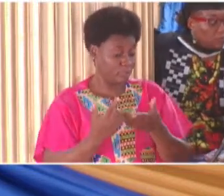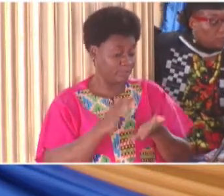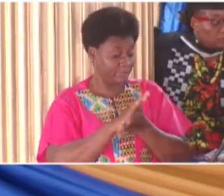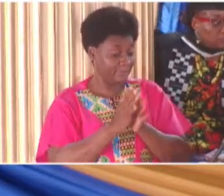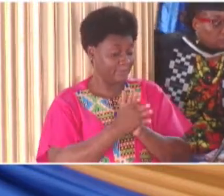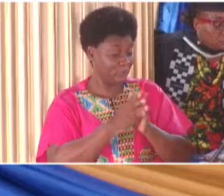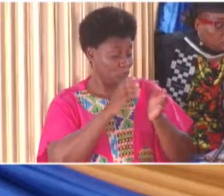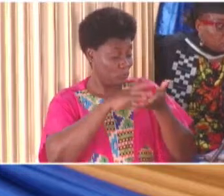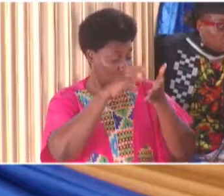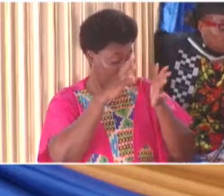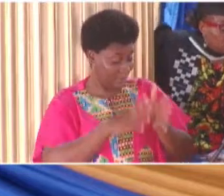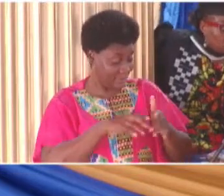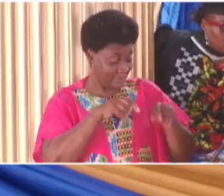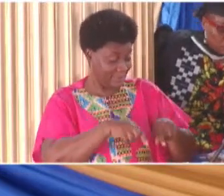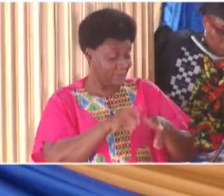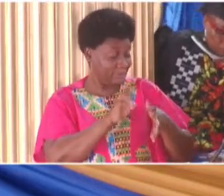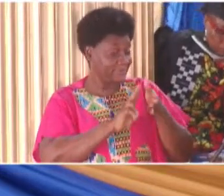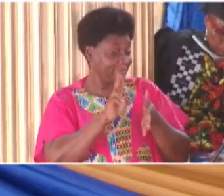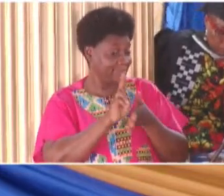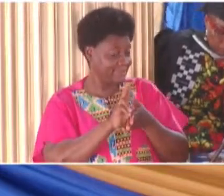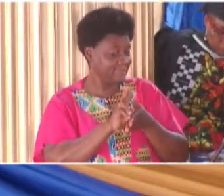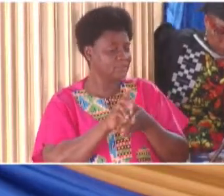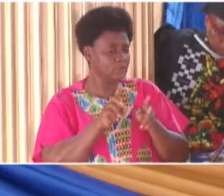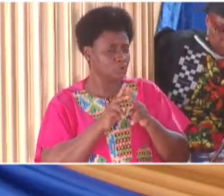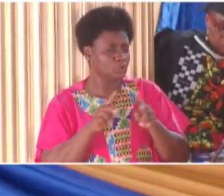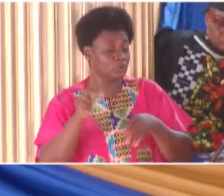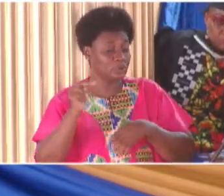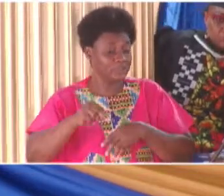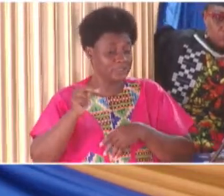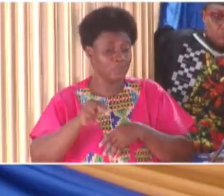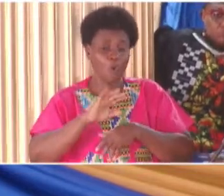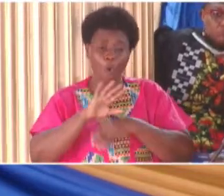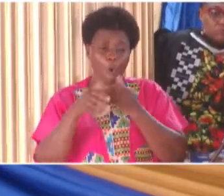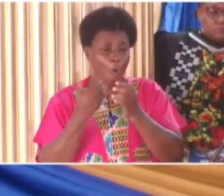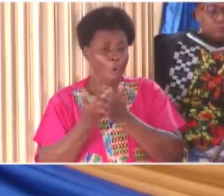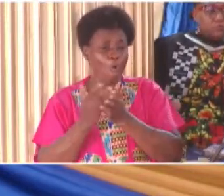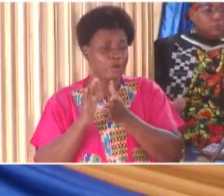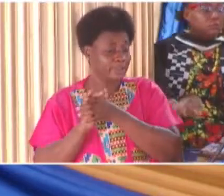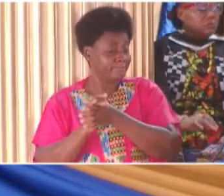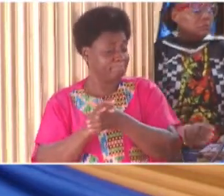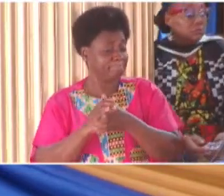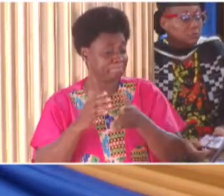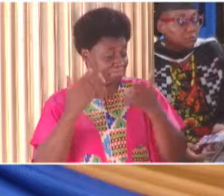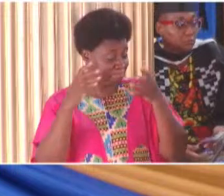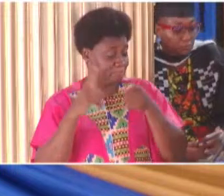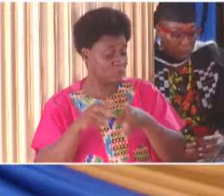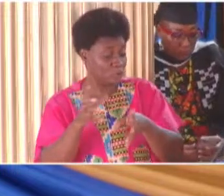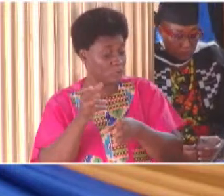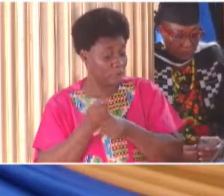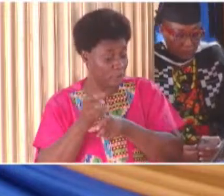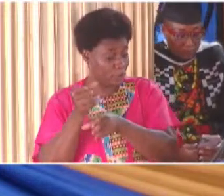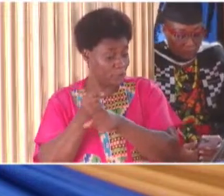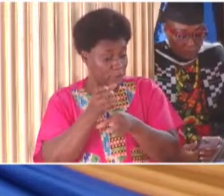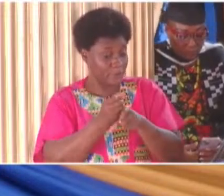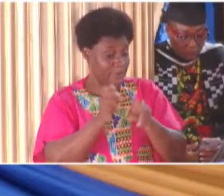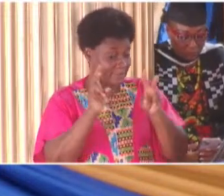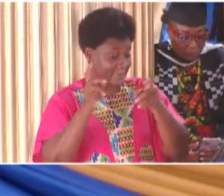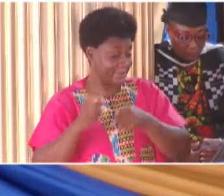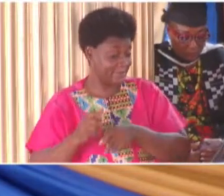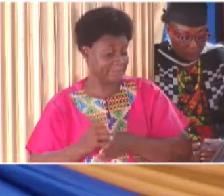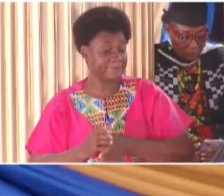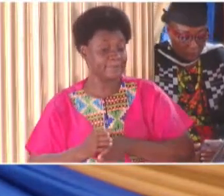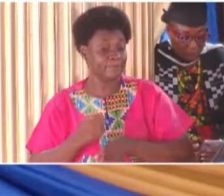this university, and so you deserve all the laurels that you have acquired.